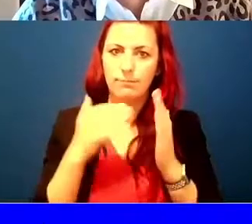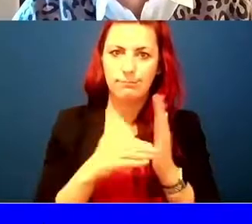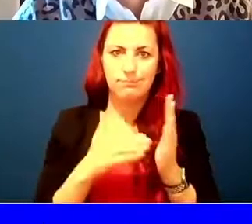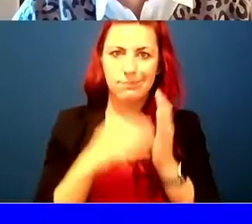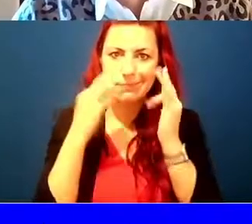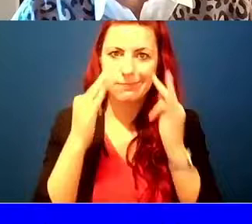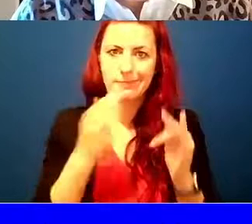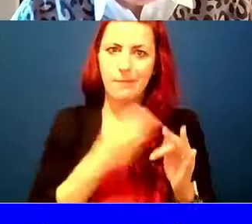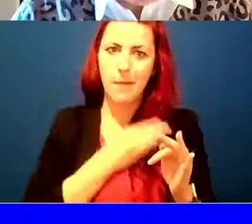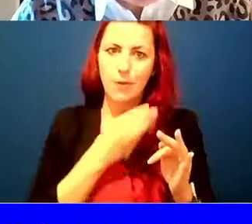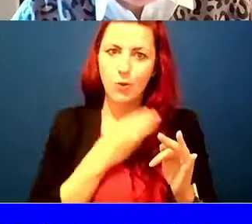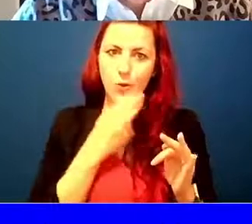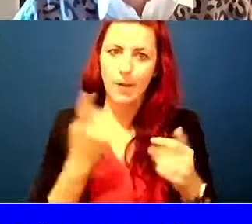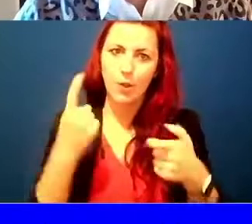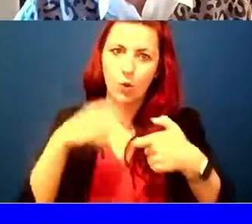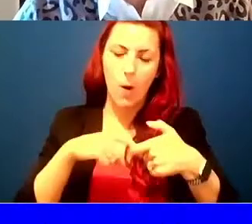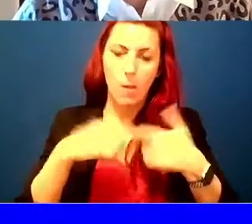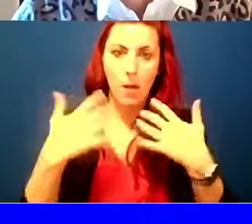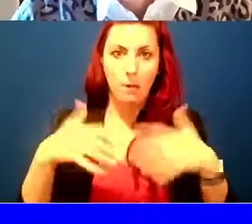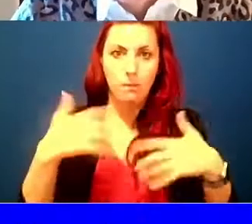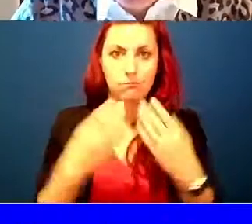such esteemed panellists for this session.